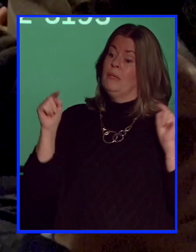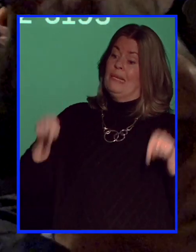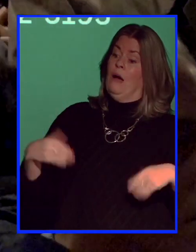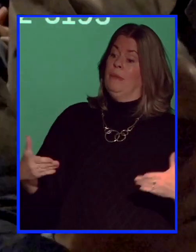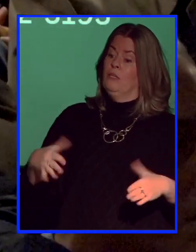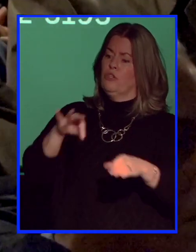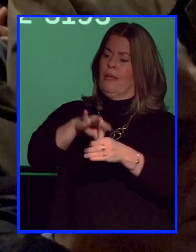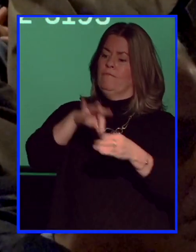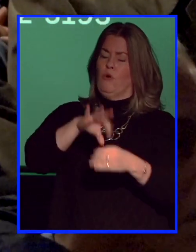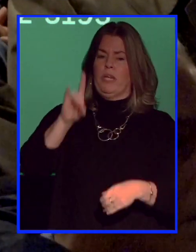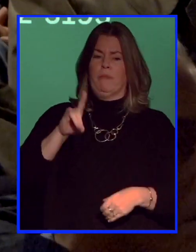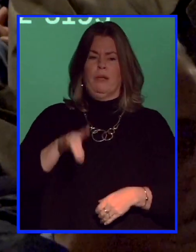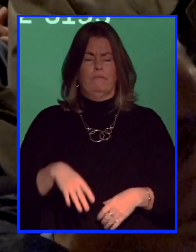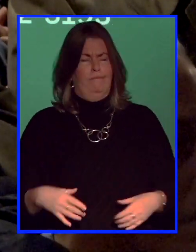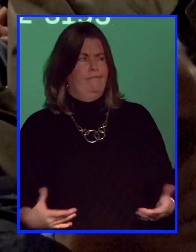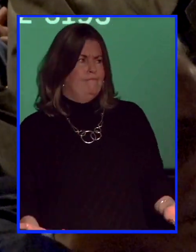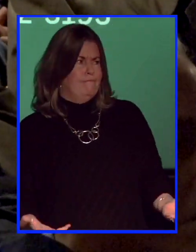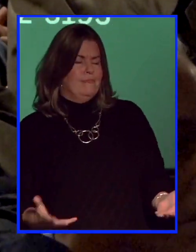Oh,